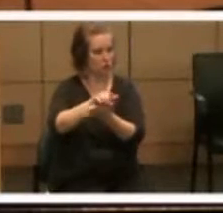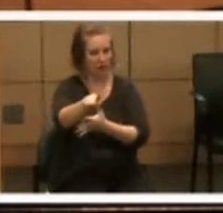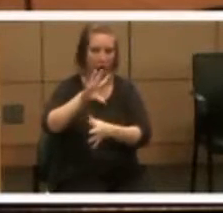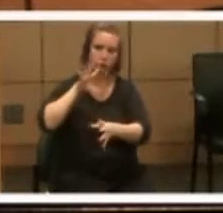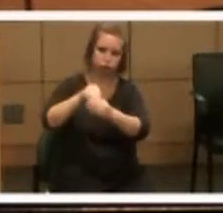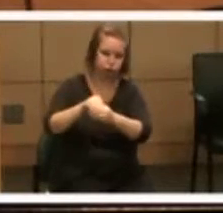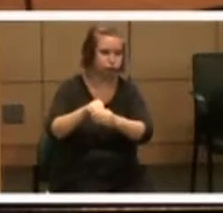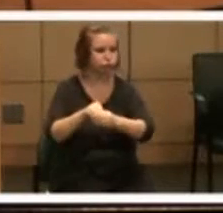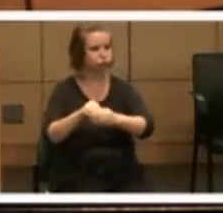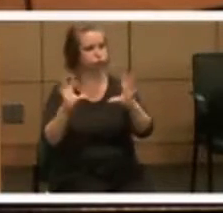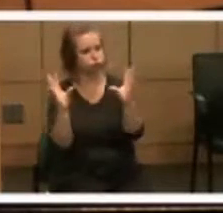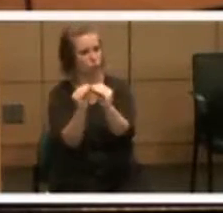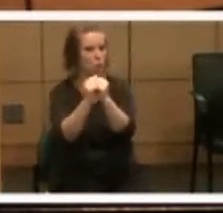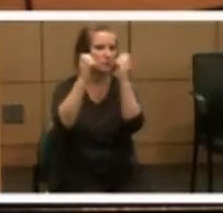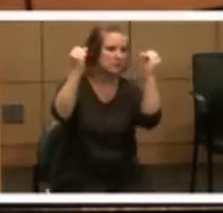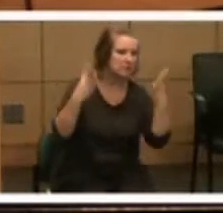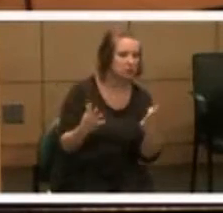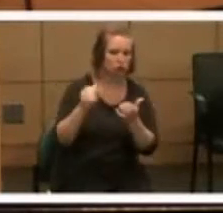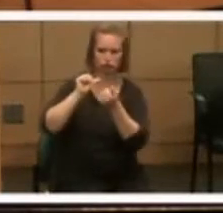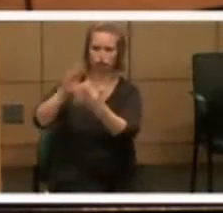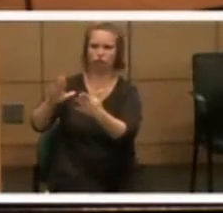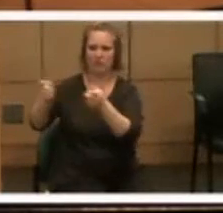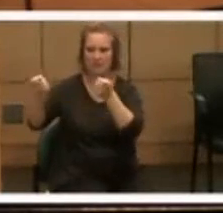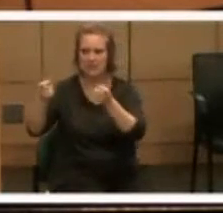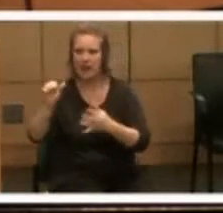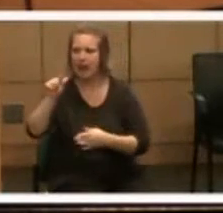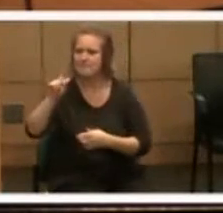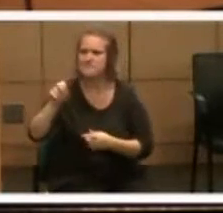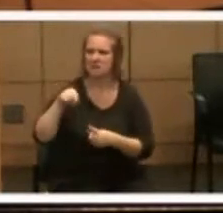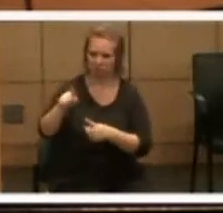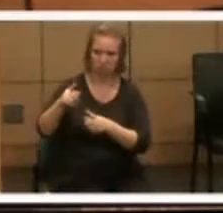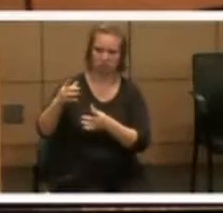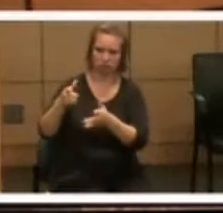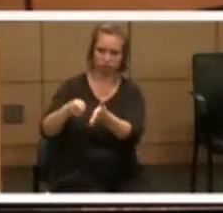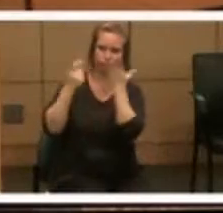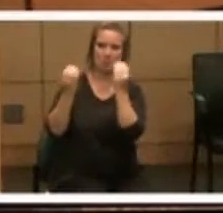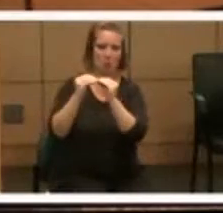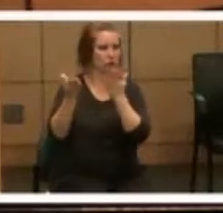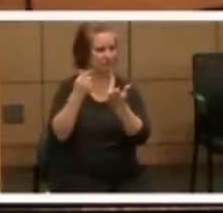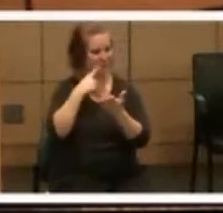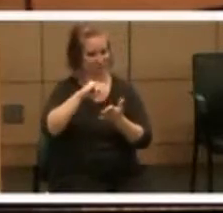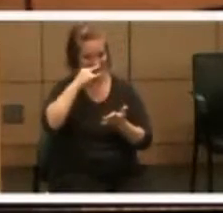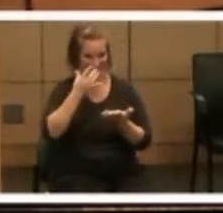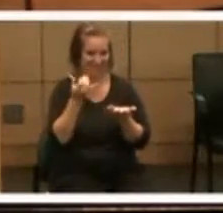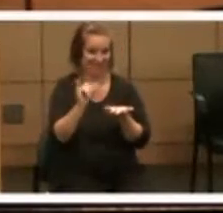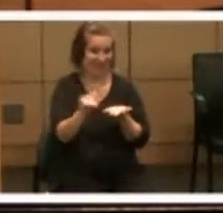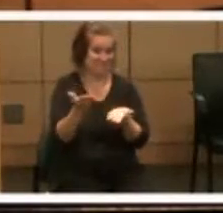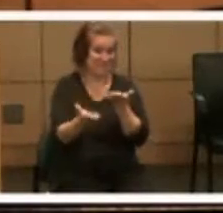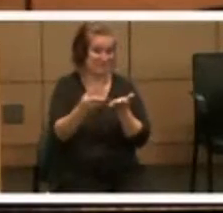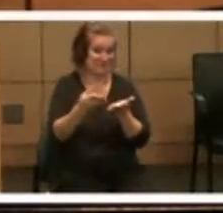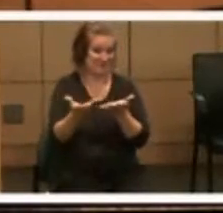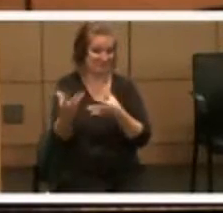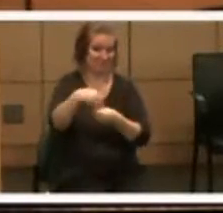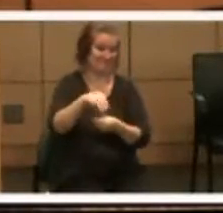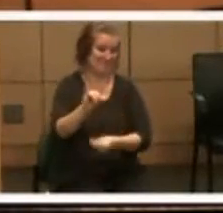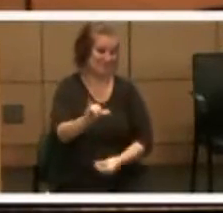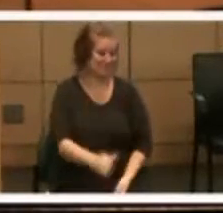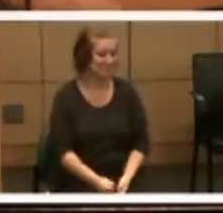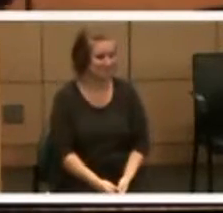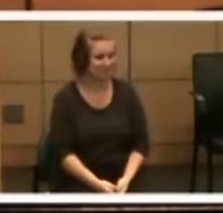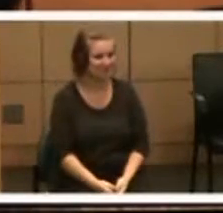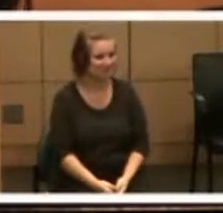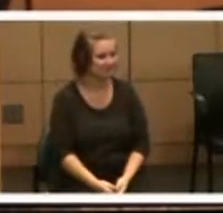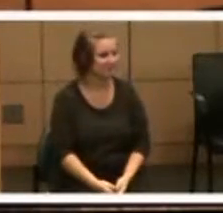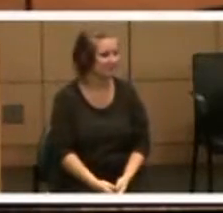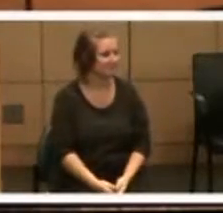know, the teachers and administrators spaces and get more services for their kids. So that may have something to do with it as well.